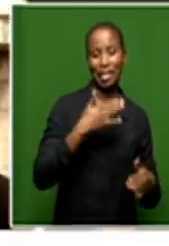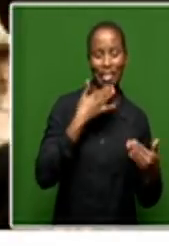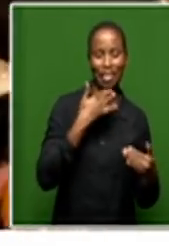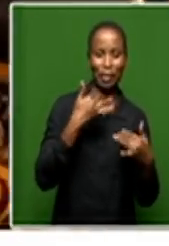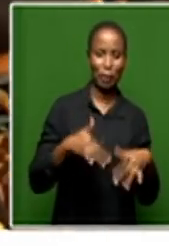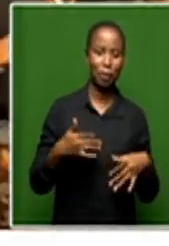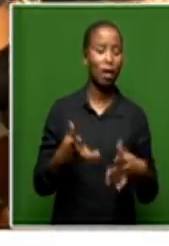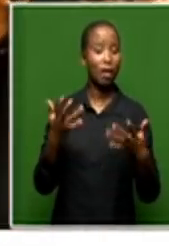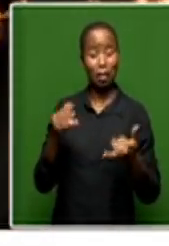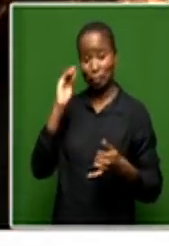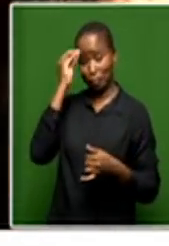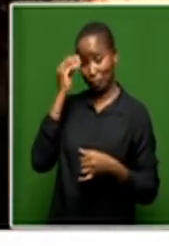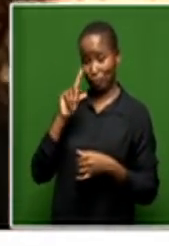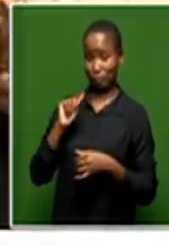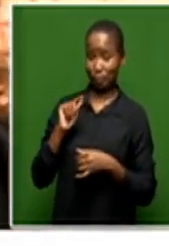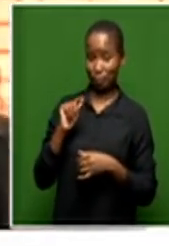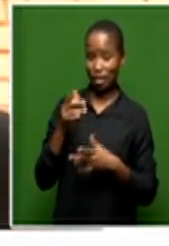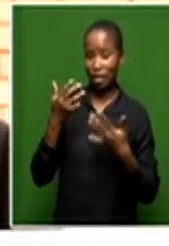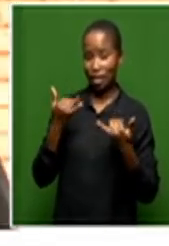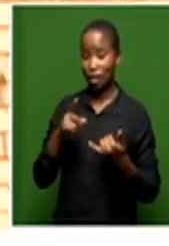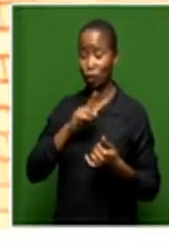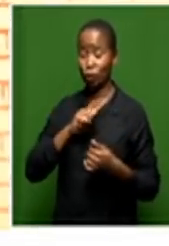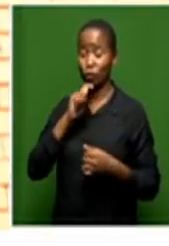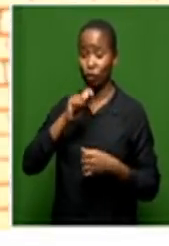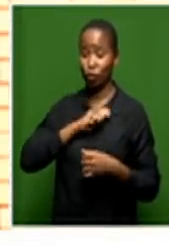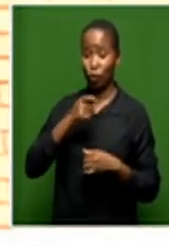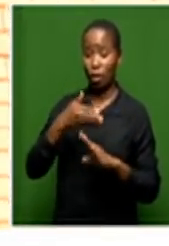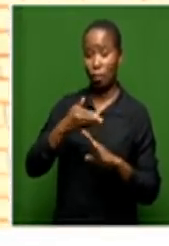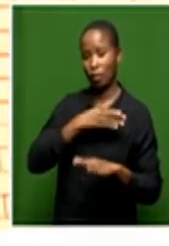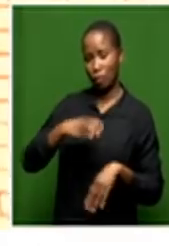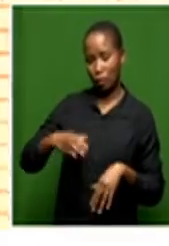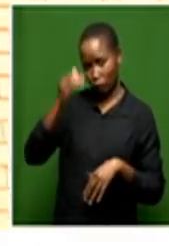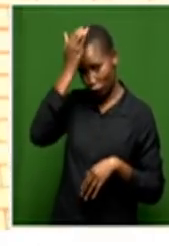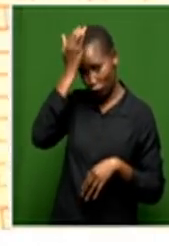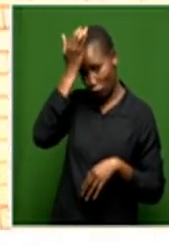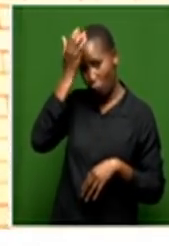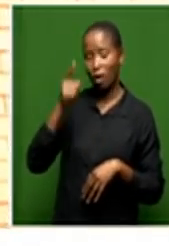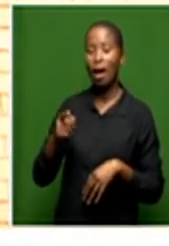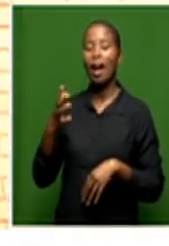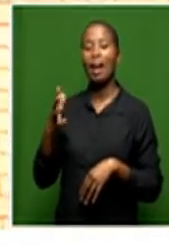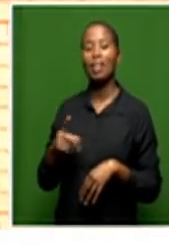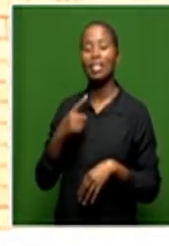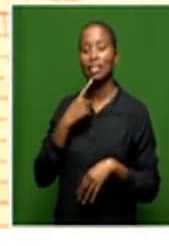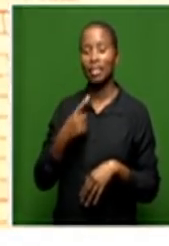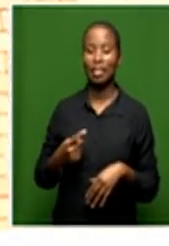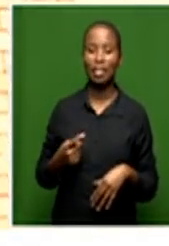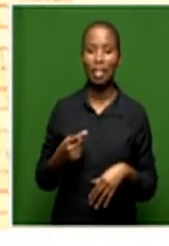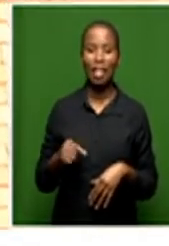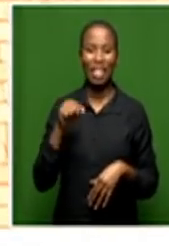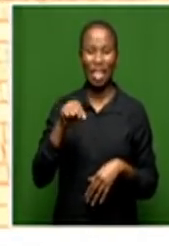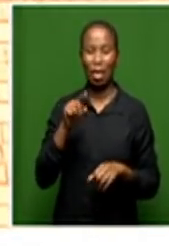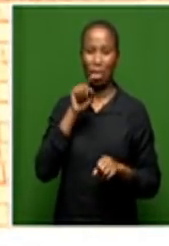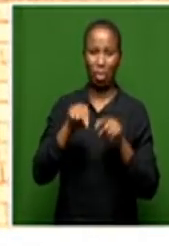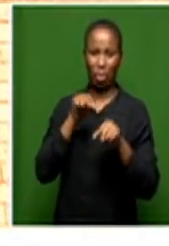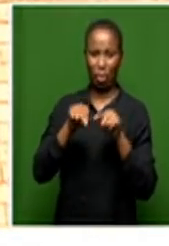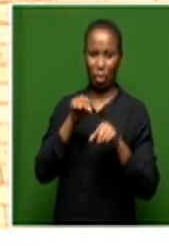going to be a very interesting one, and I think that that's very true. Former President Jacob Zuma has been punting that these are just